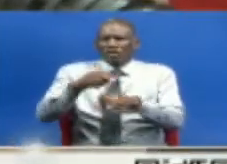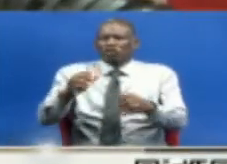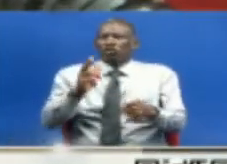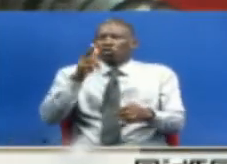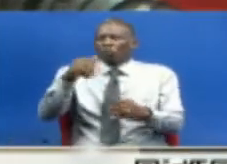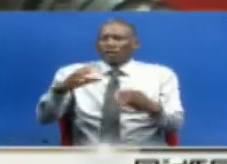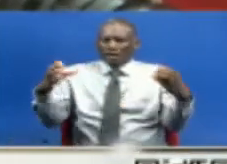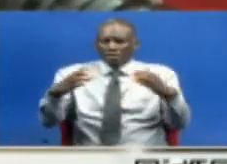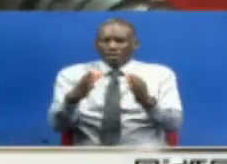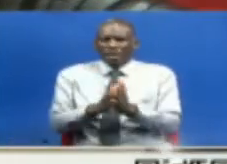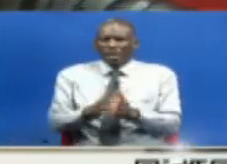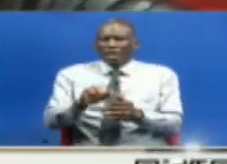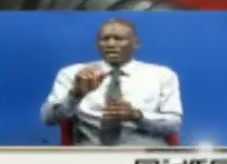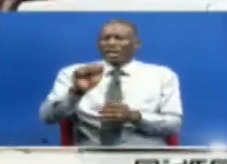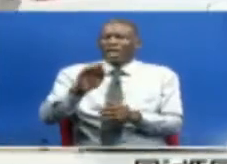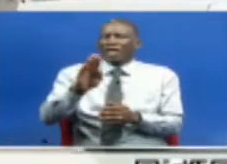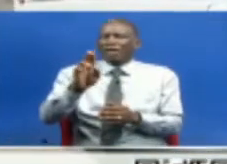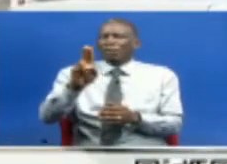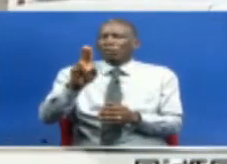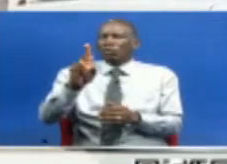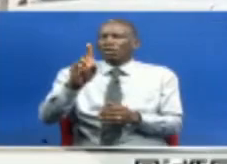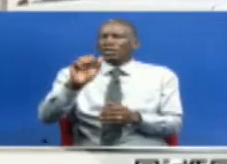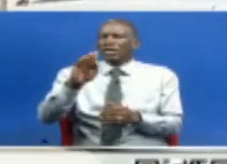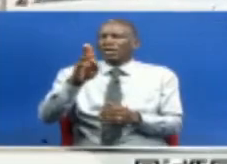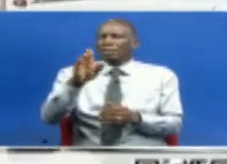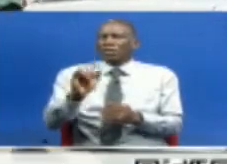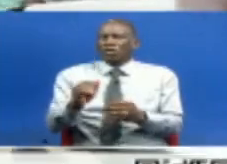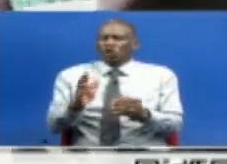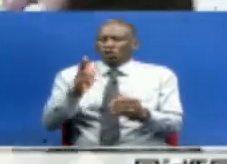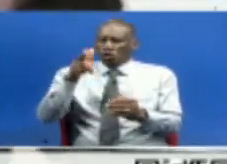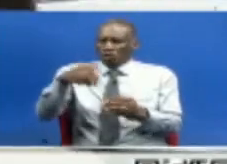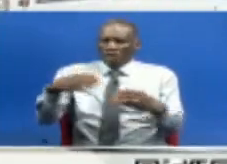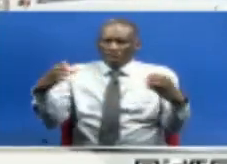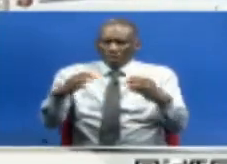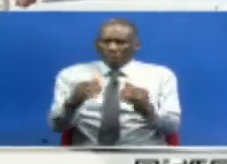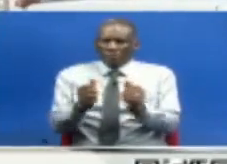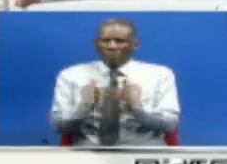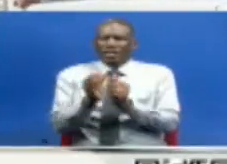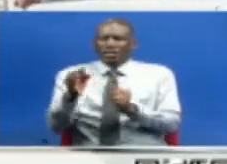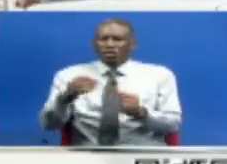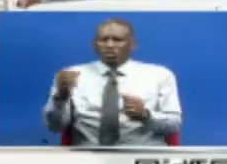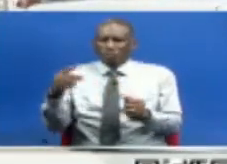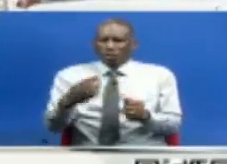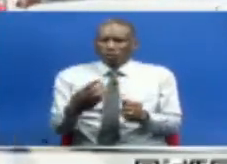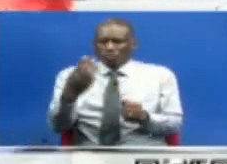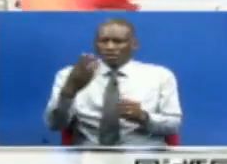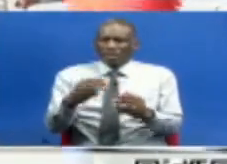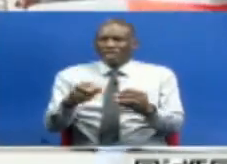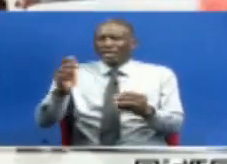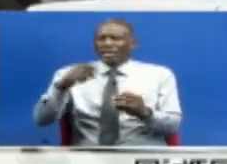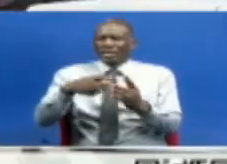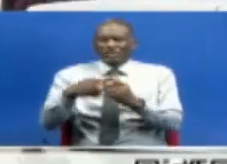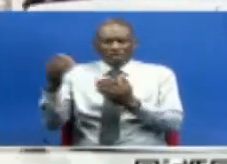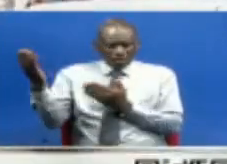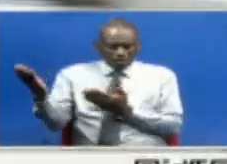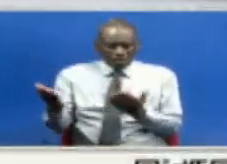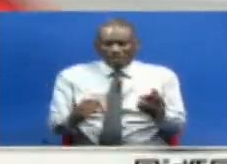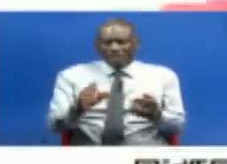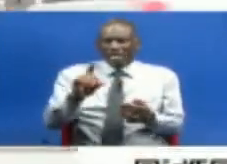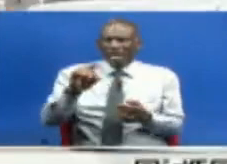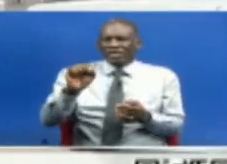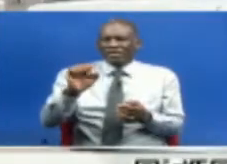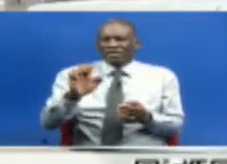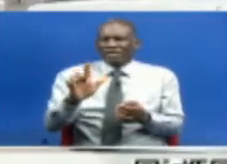and the Abu Dhabi National Oil Company on the 13th of March. Kenya started importing diesel, super petrol and jet